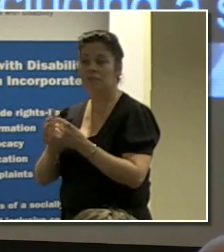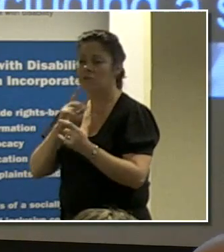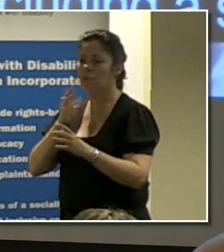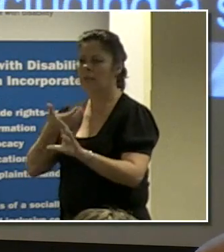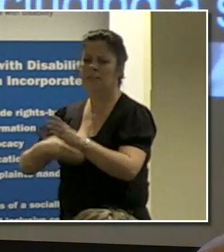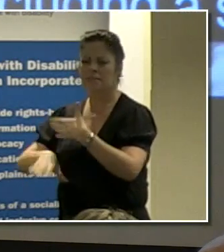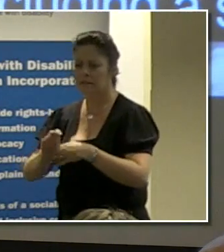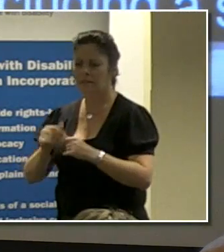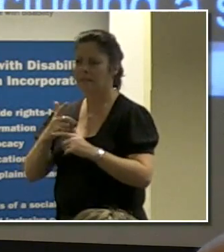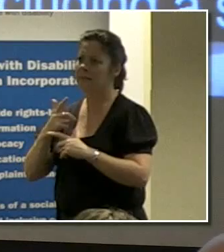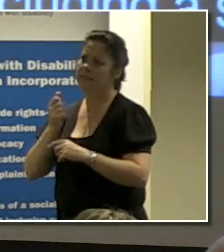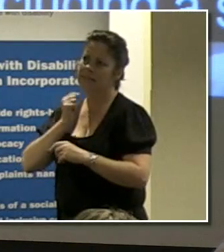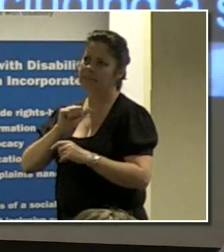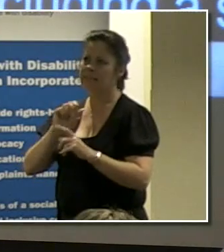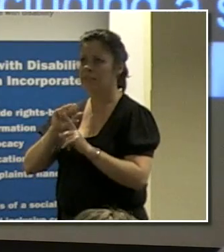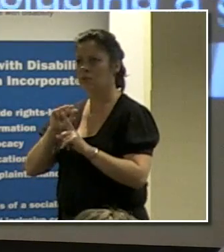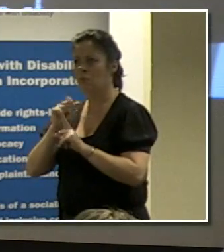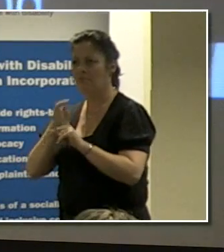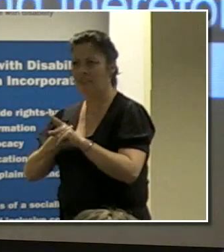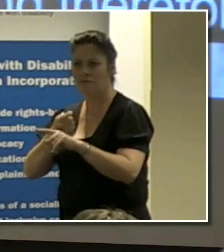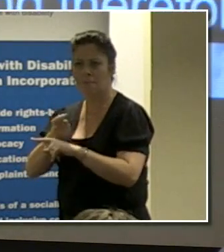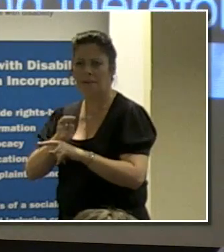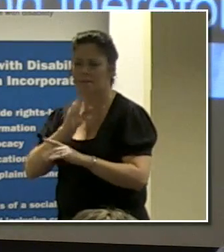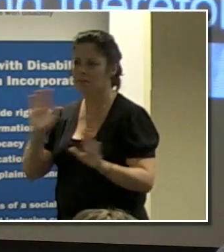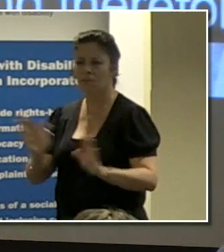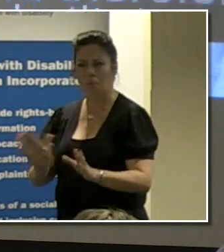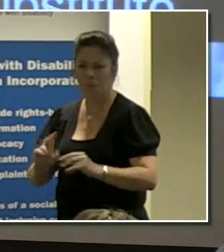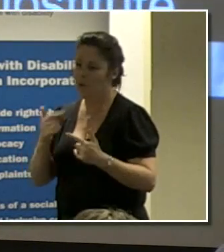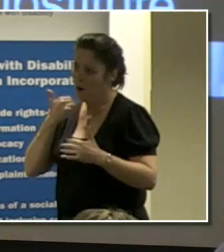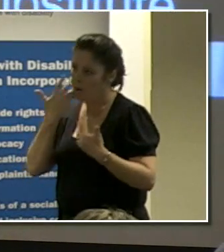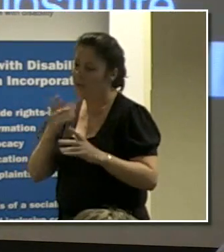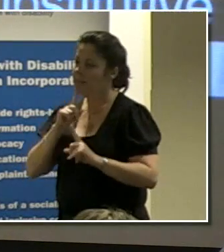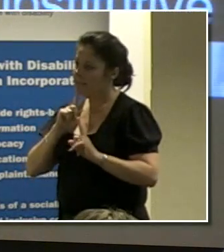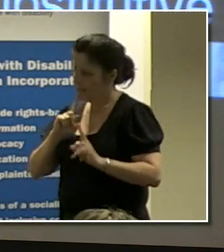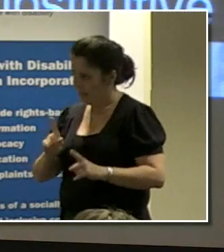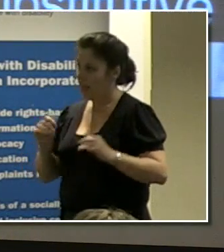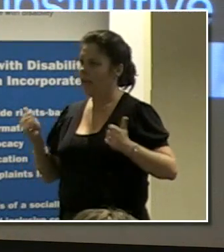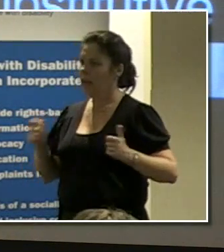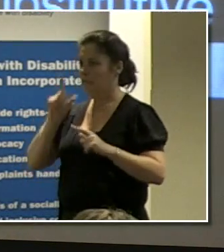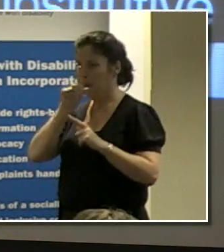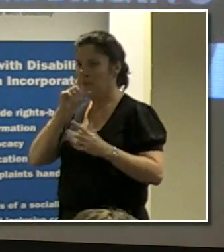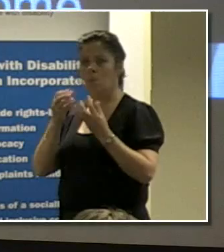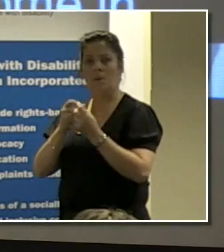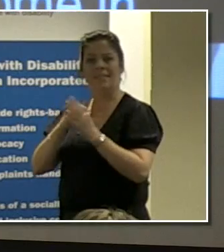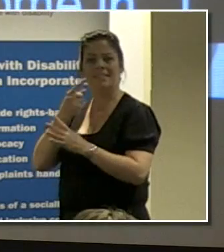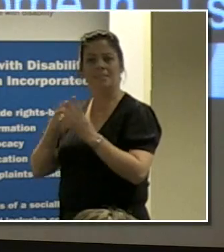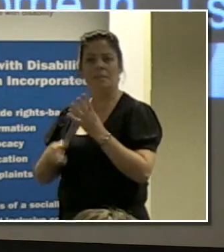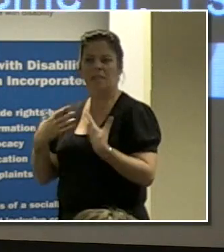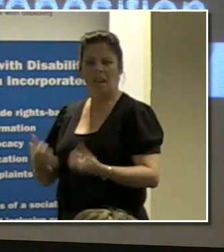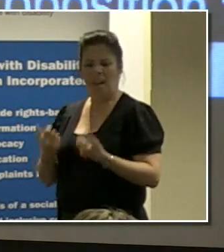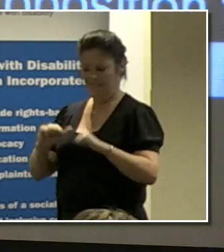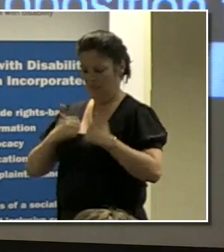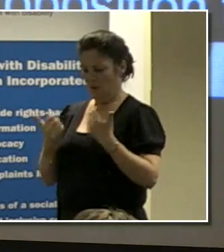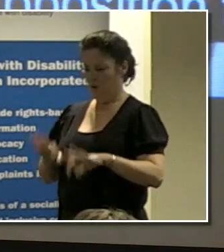substituted sexual therapists to come in. I start with the proposition that people with disabilities should be able to exercise that